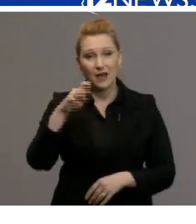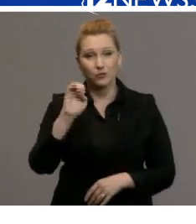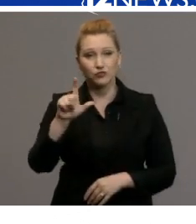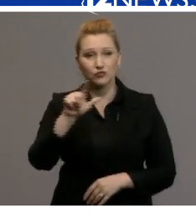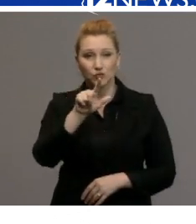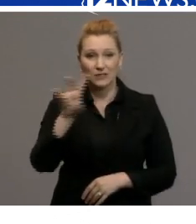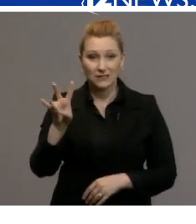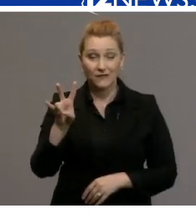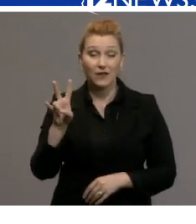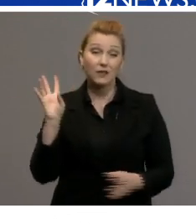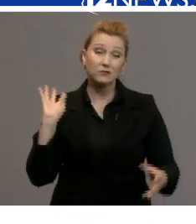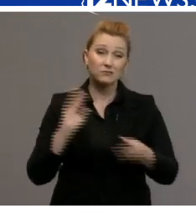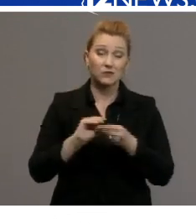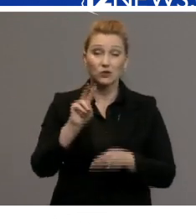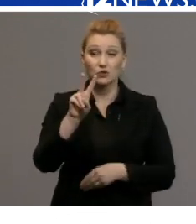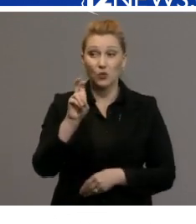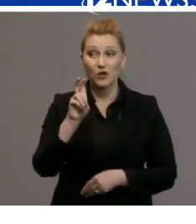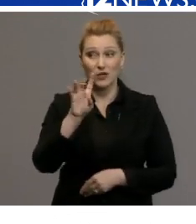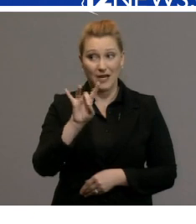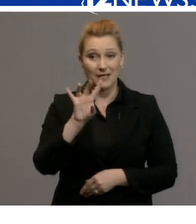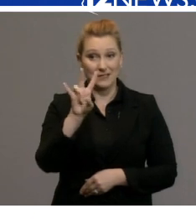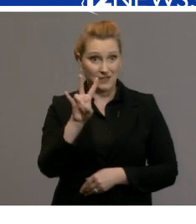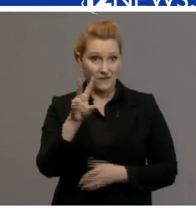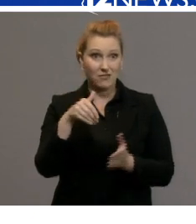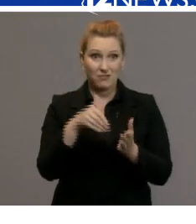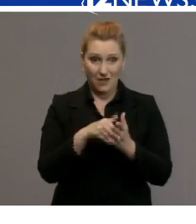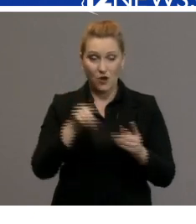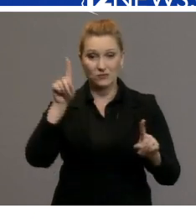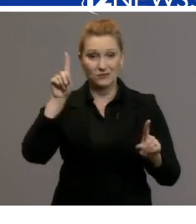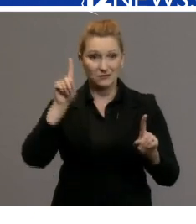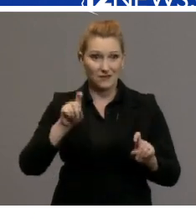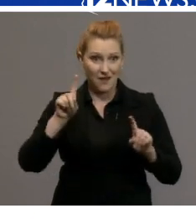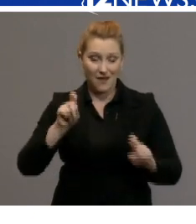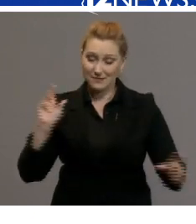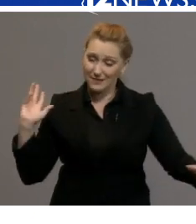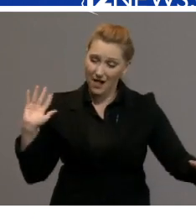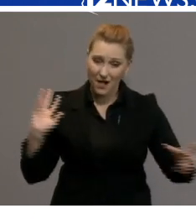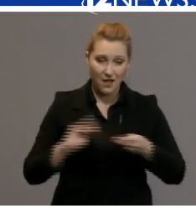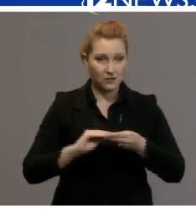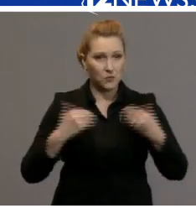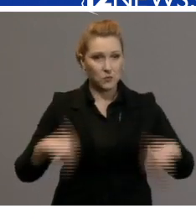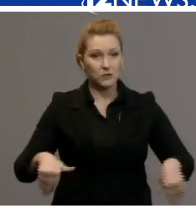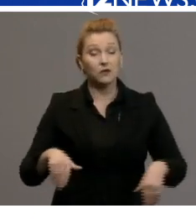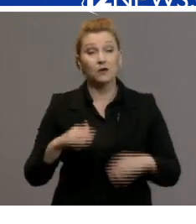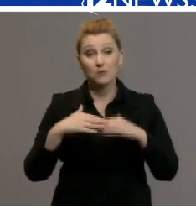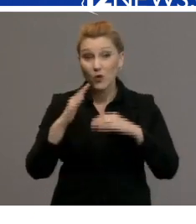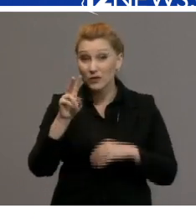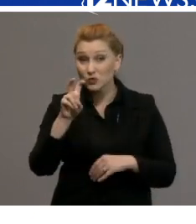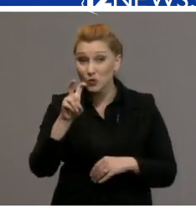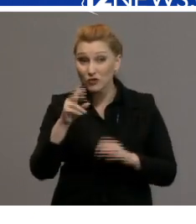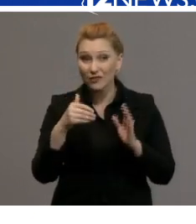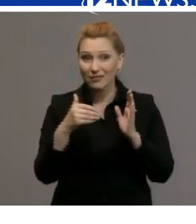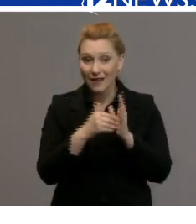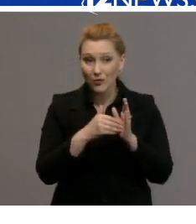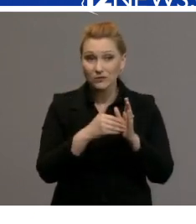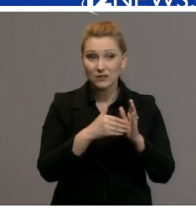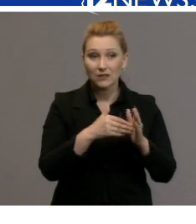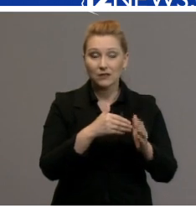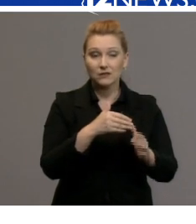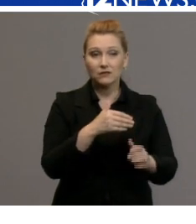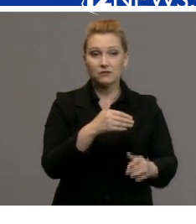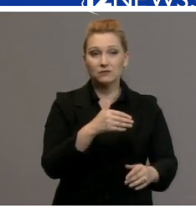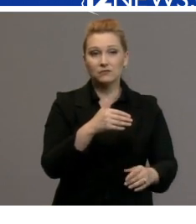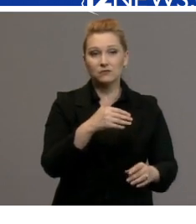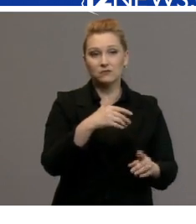287,000 tests combined. That is over 200,000 diagnostic tests. That's the